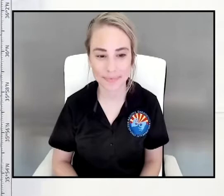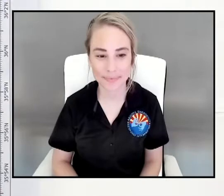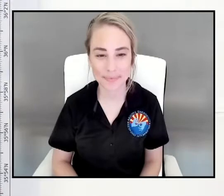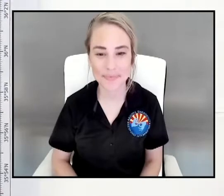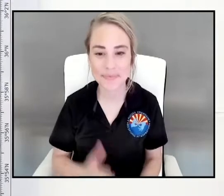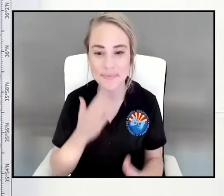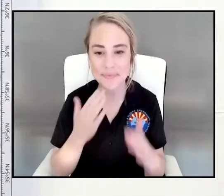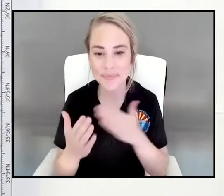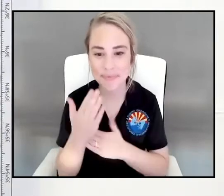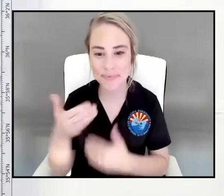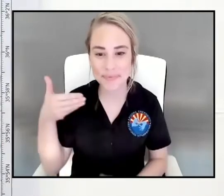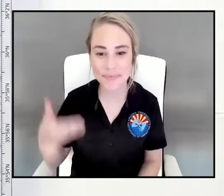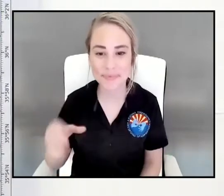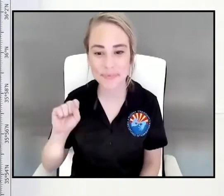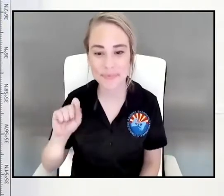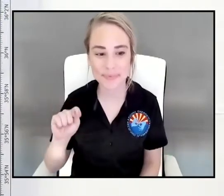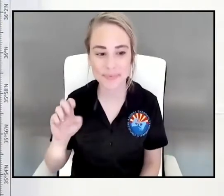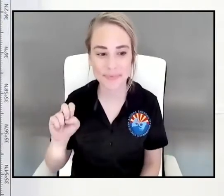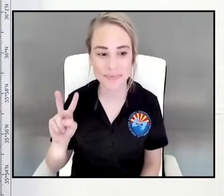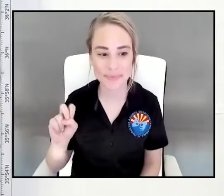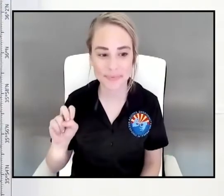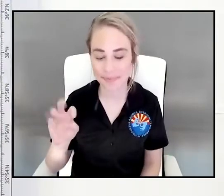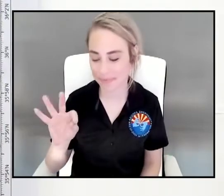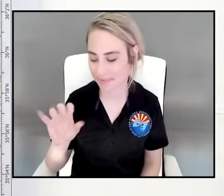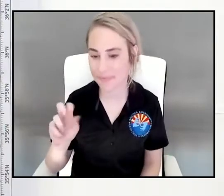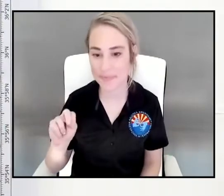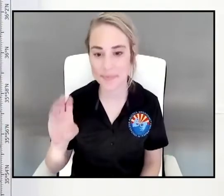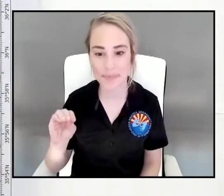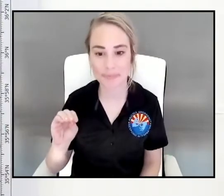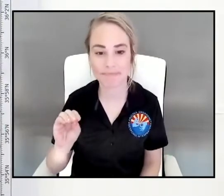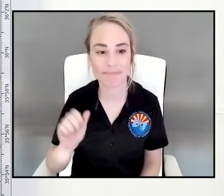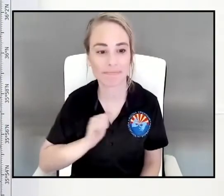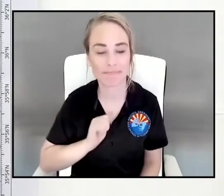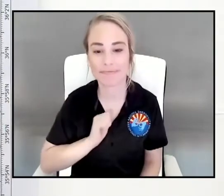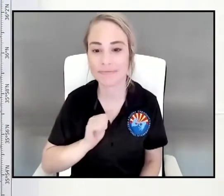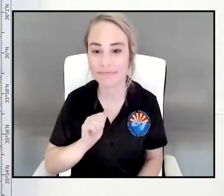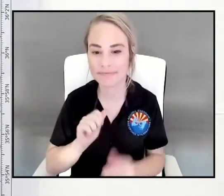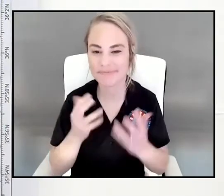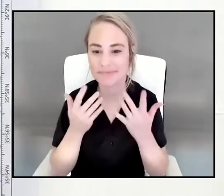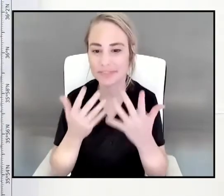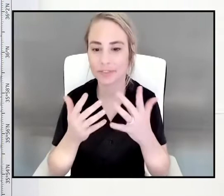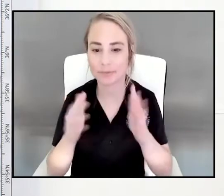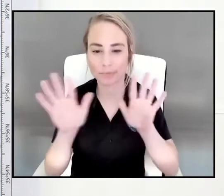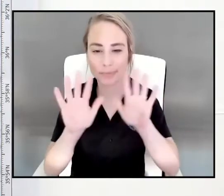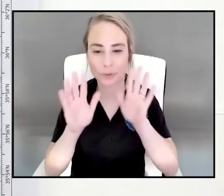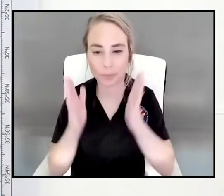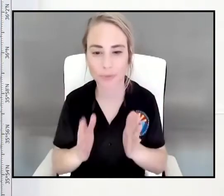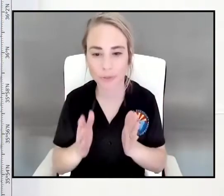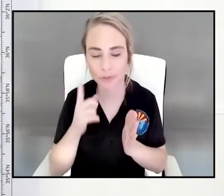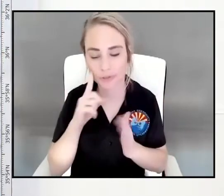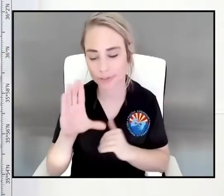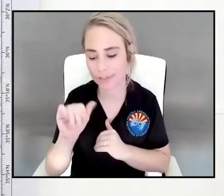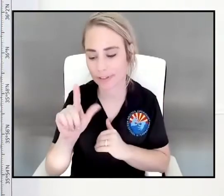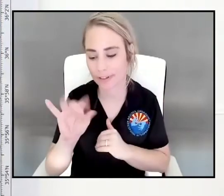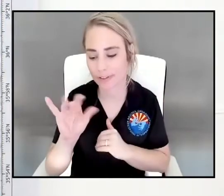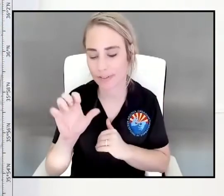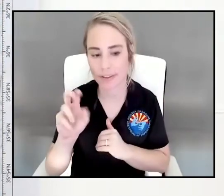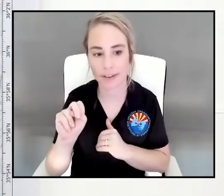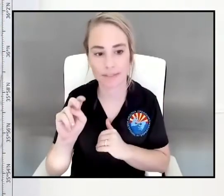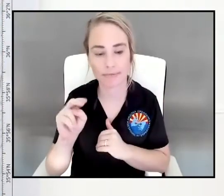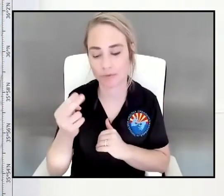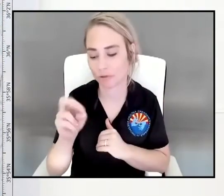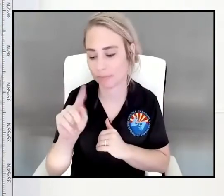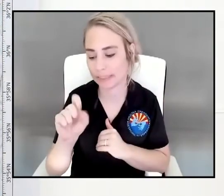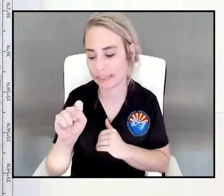Good morning. My name is Steve Fano. I'm the incident meteorologist on the Calf Canyon Hermits Peak Fire. And this is a weather outlook